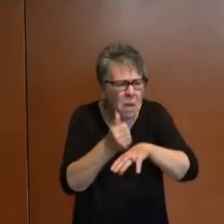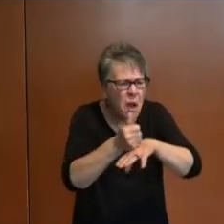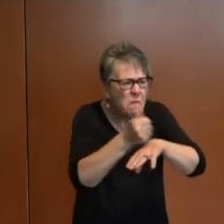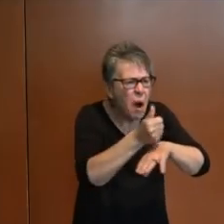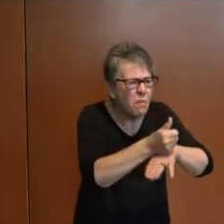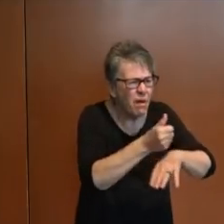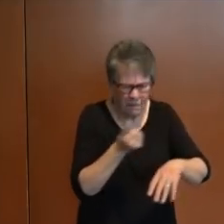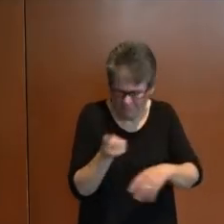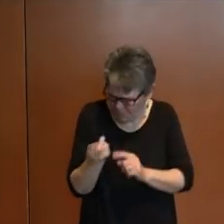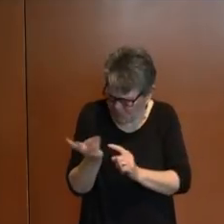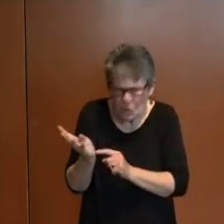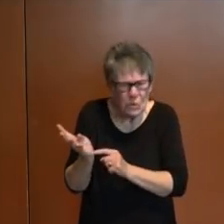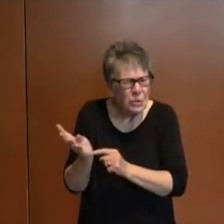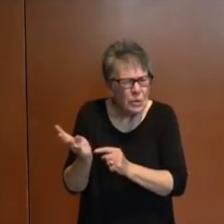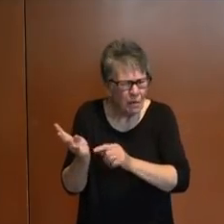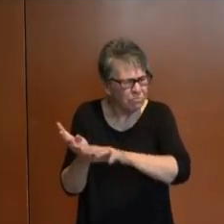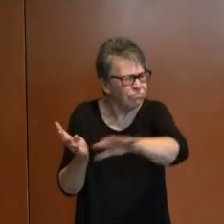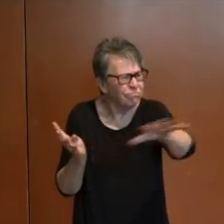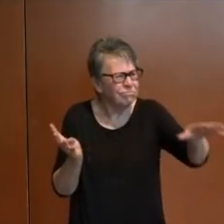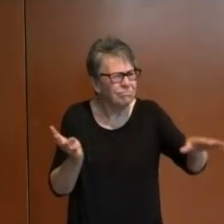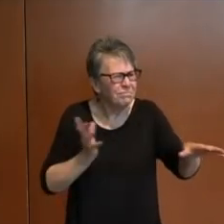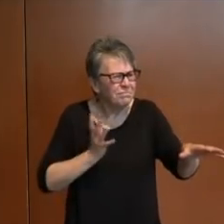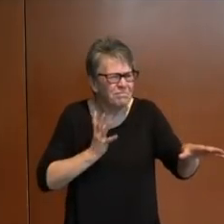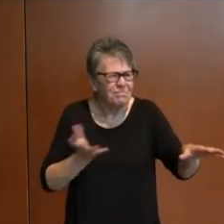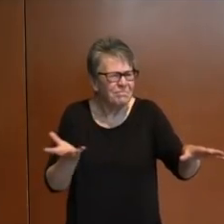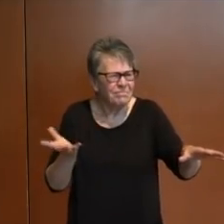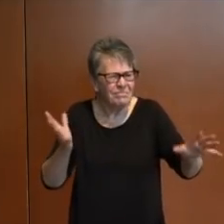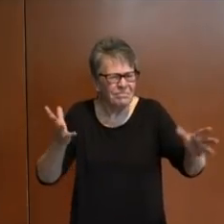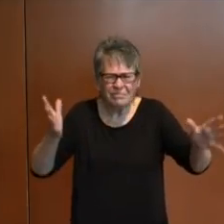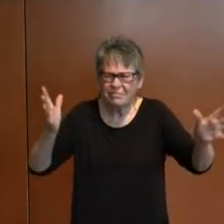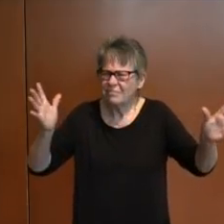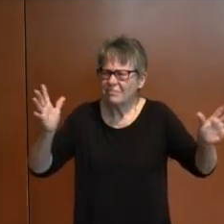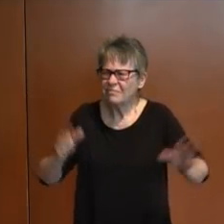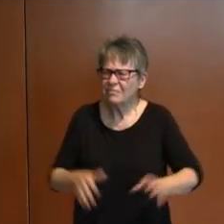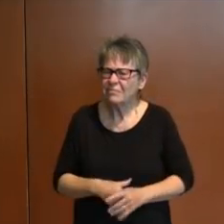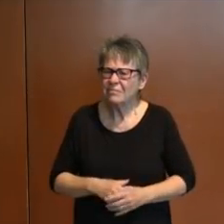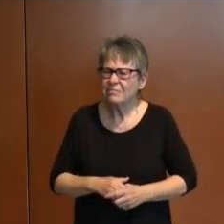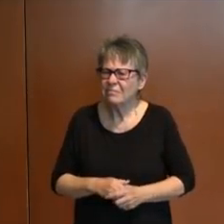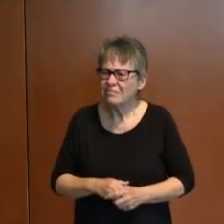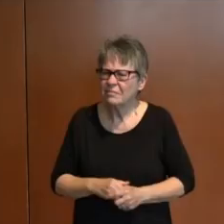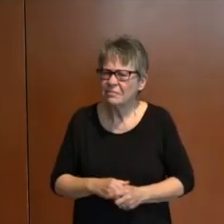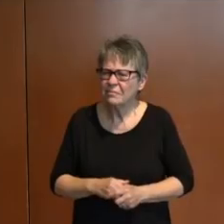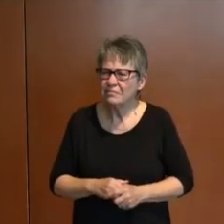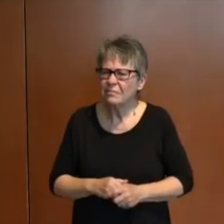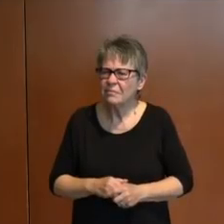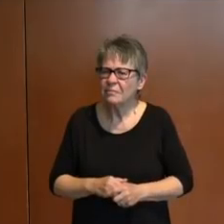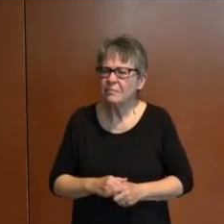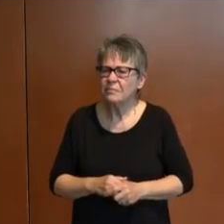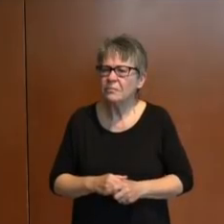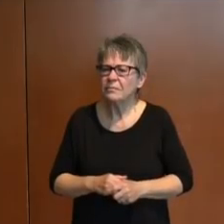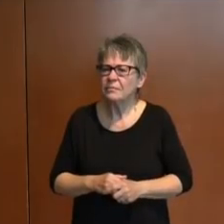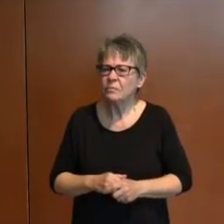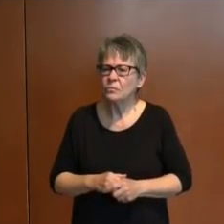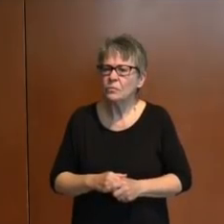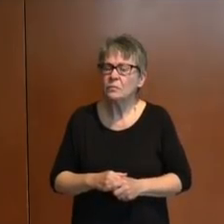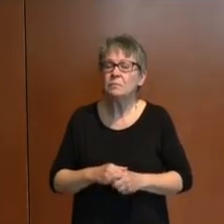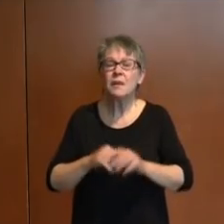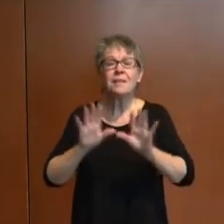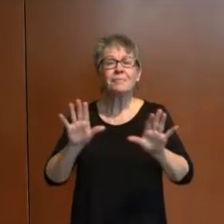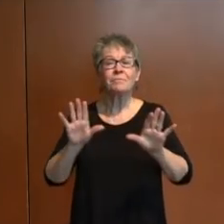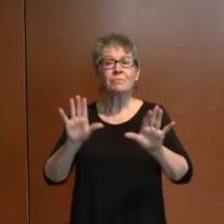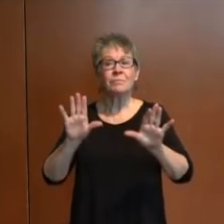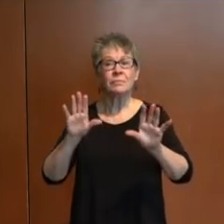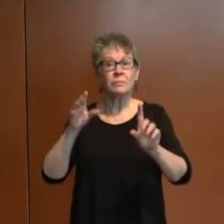hell bent on blaming somebody. And the good, again, back to the good news is, other than for all